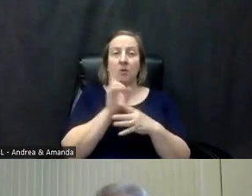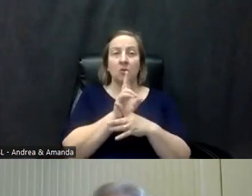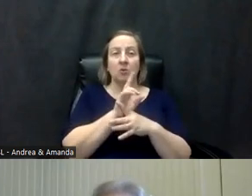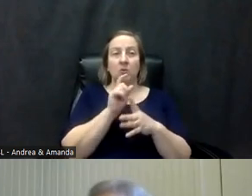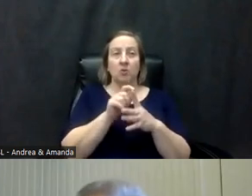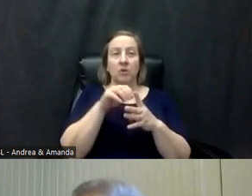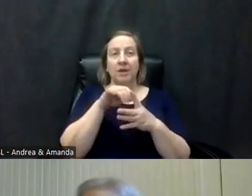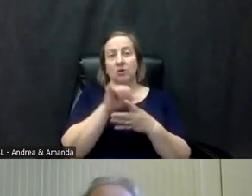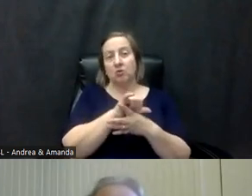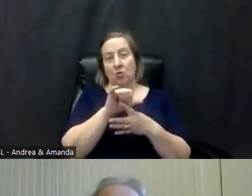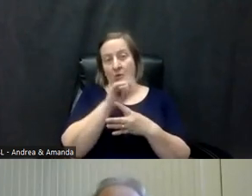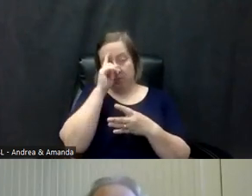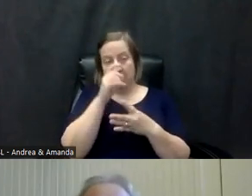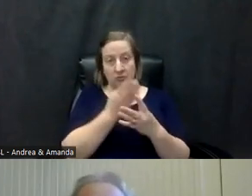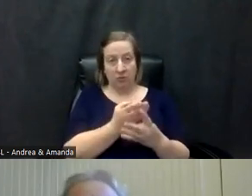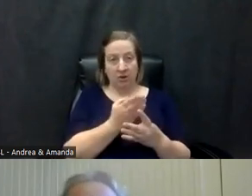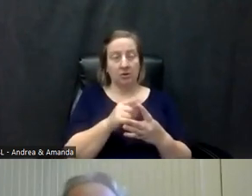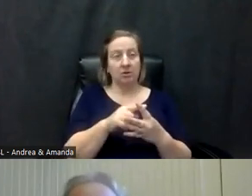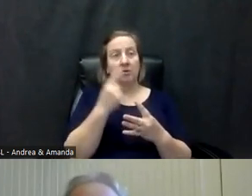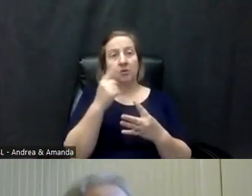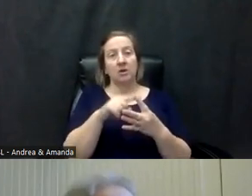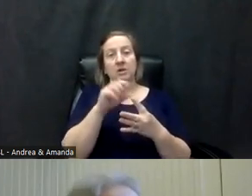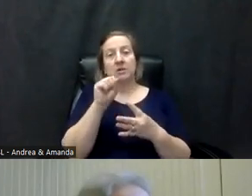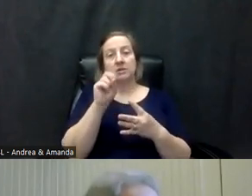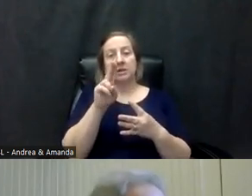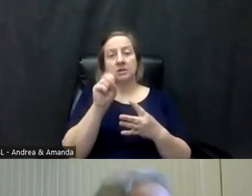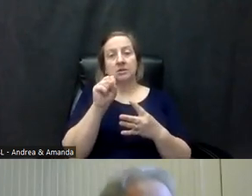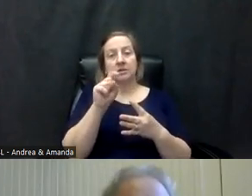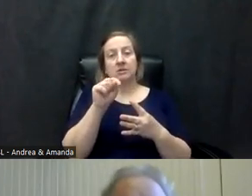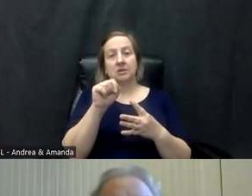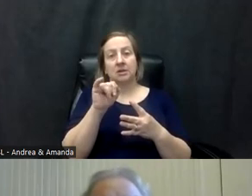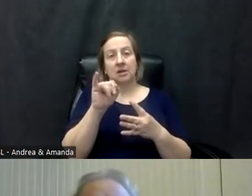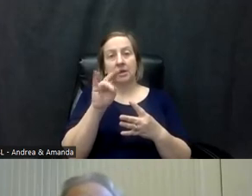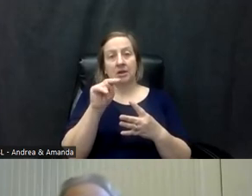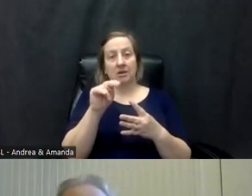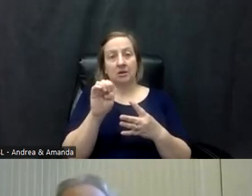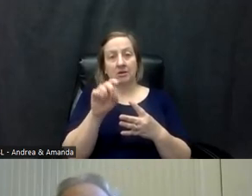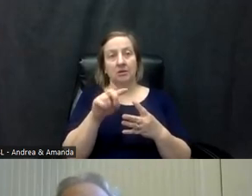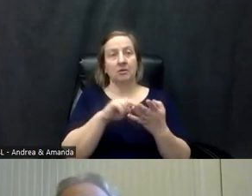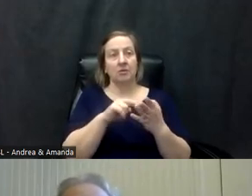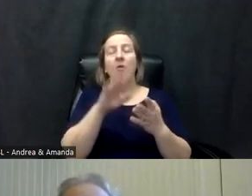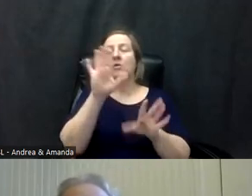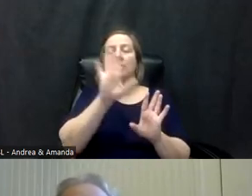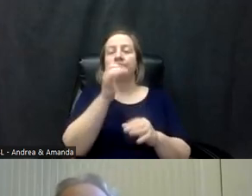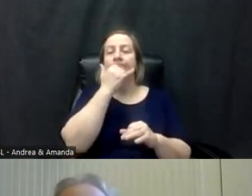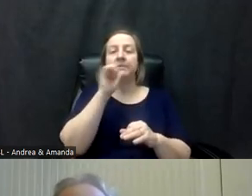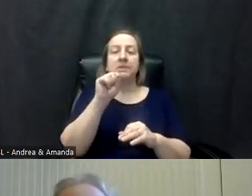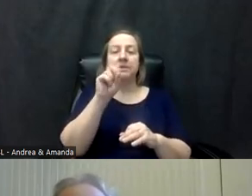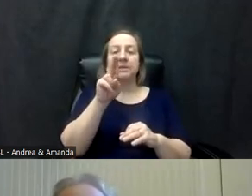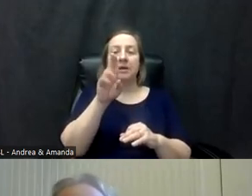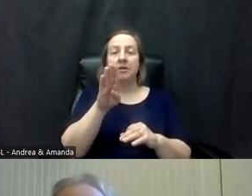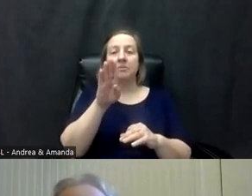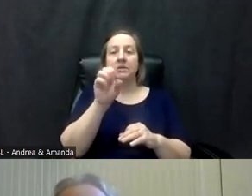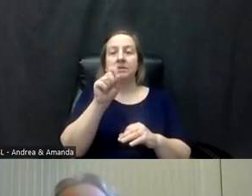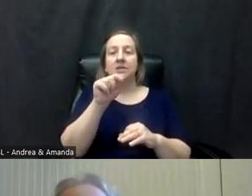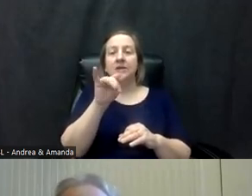in New York because it's sitting in front of me. One of them is sustained, meaning that the finding, you know, substantiated, that what the person